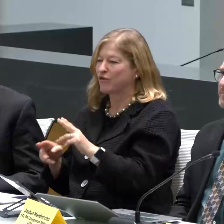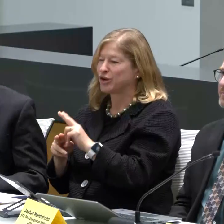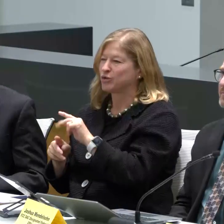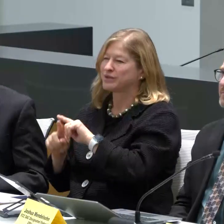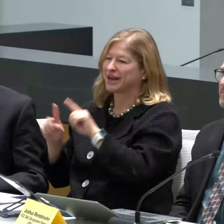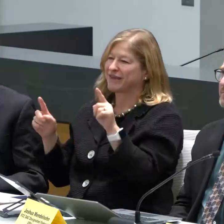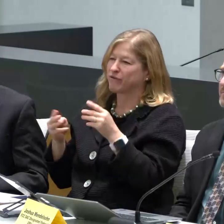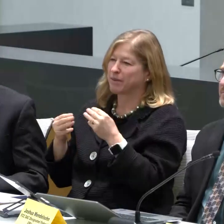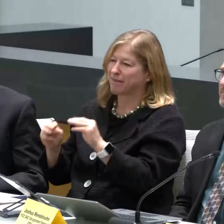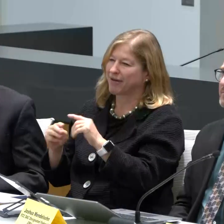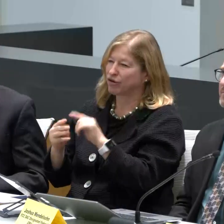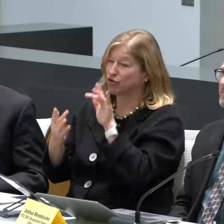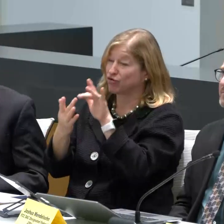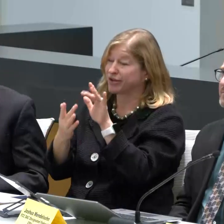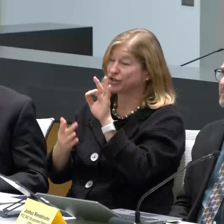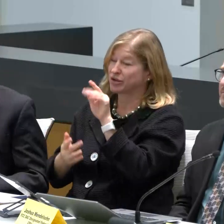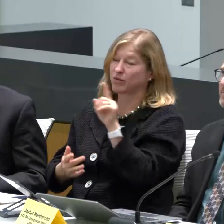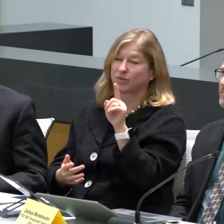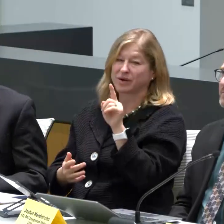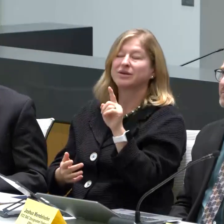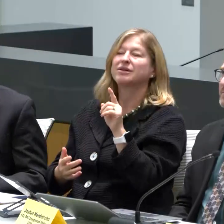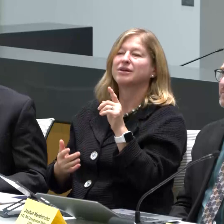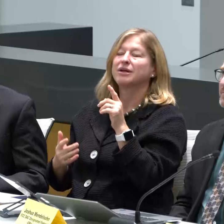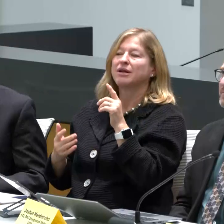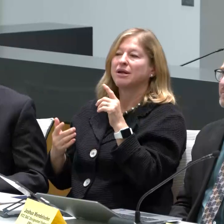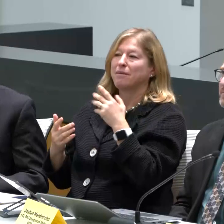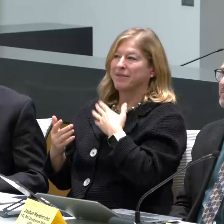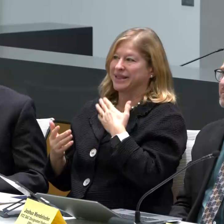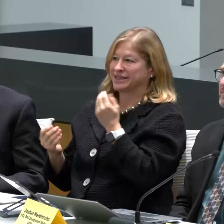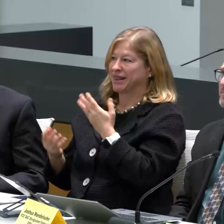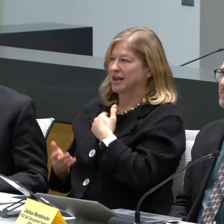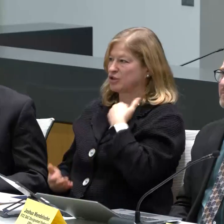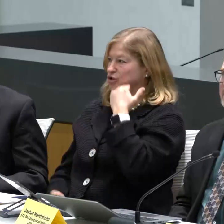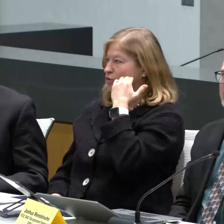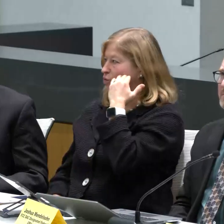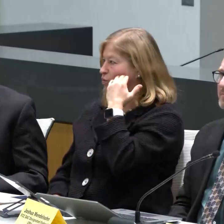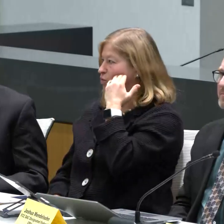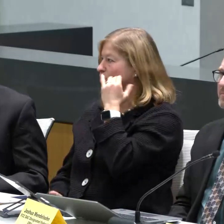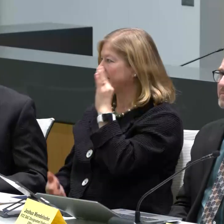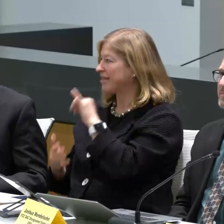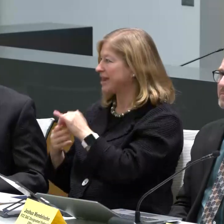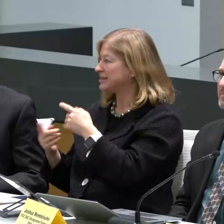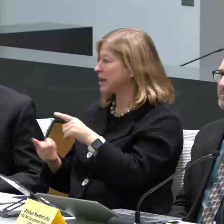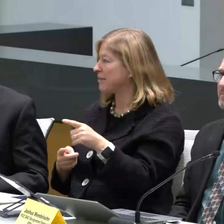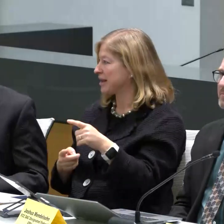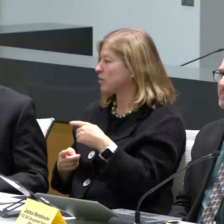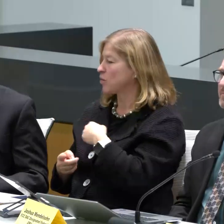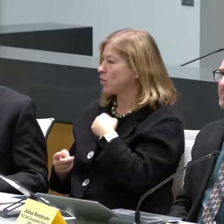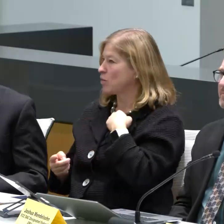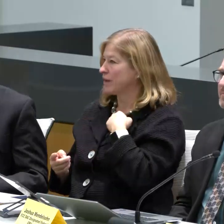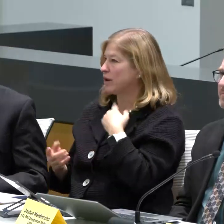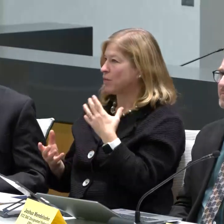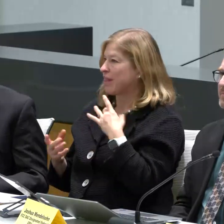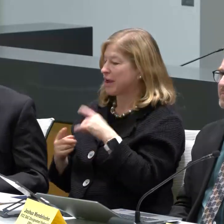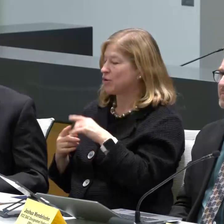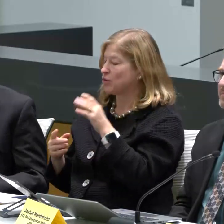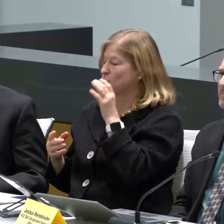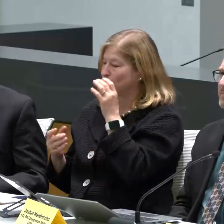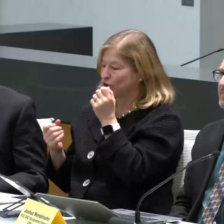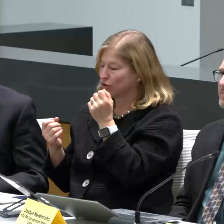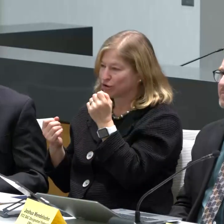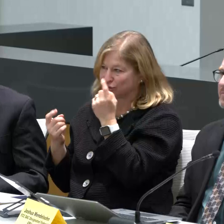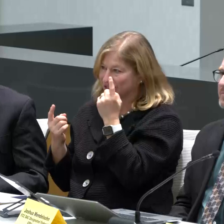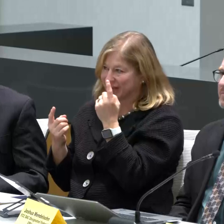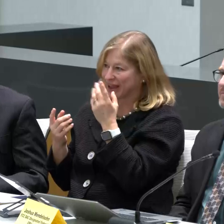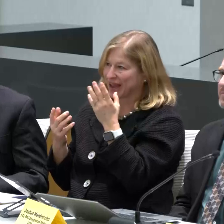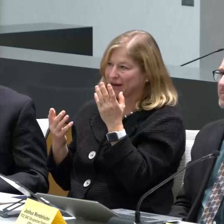when making a voice call, they're already using a different methodology to use to call 911 in this situation. Please let us know if that